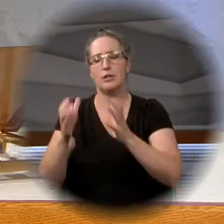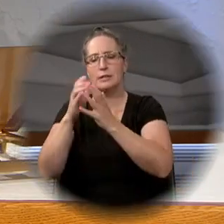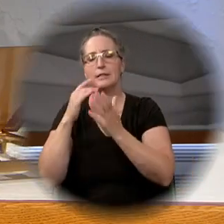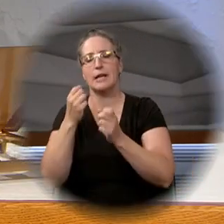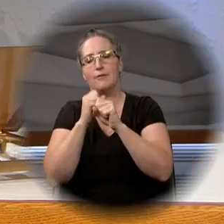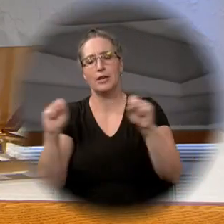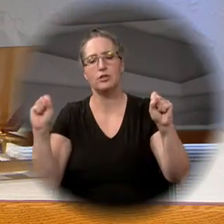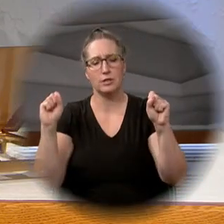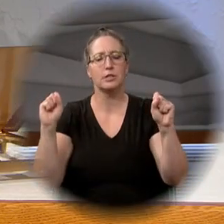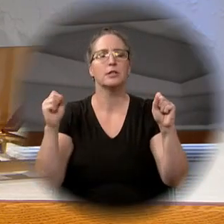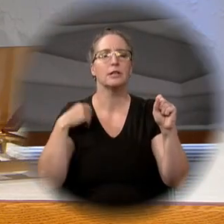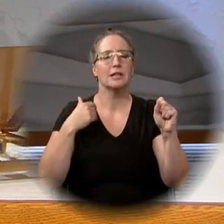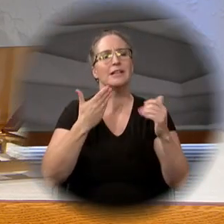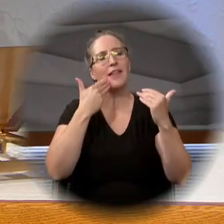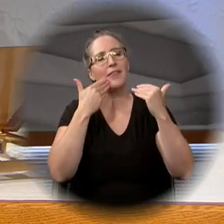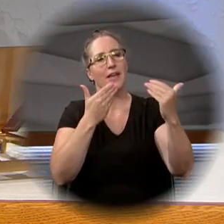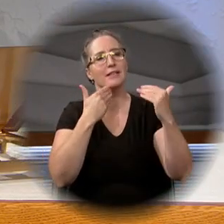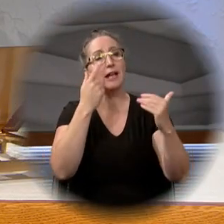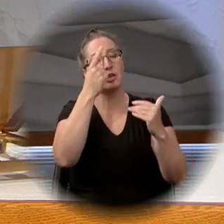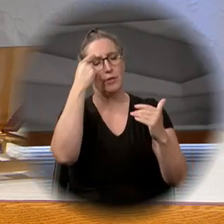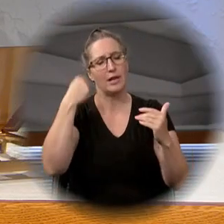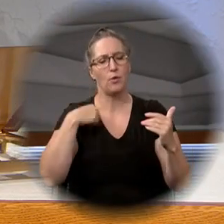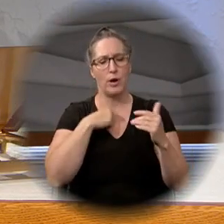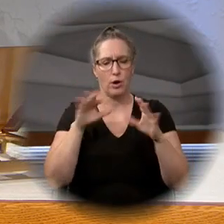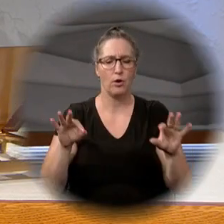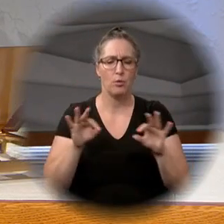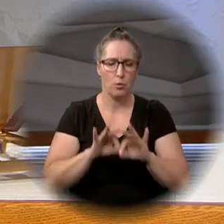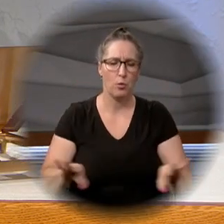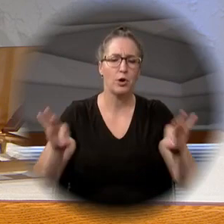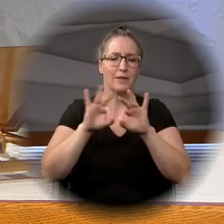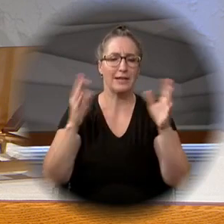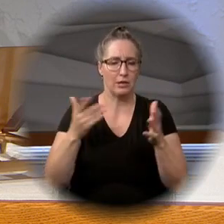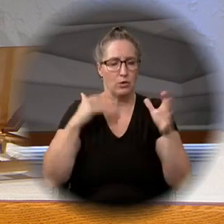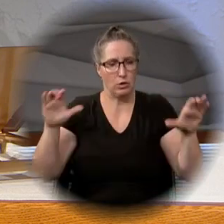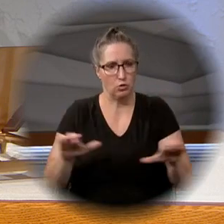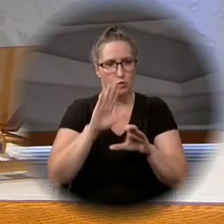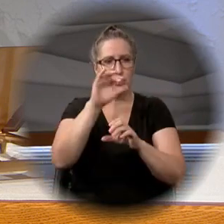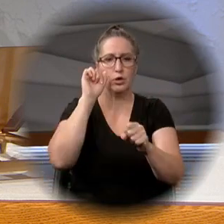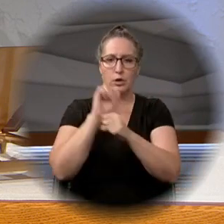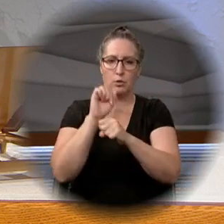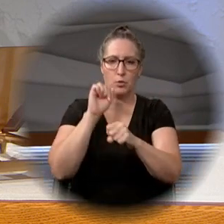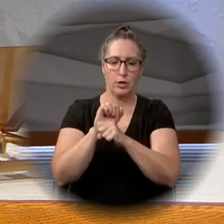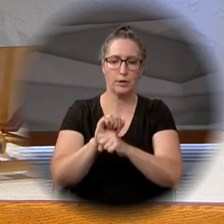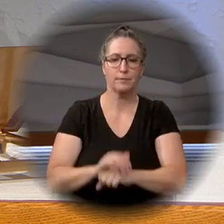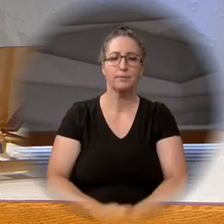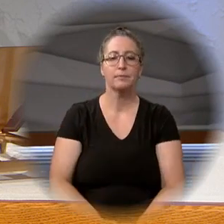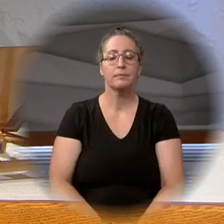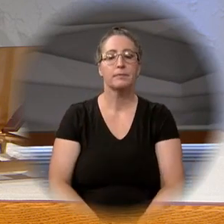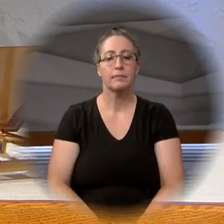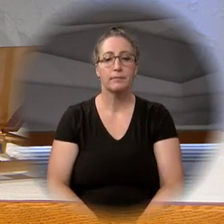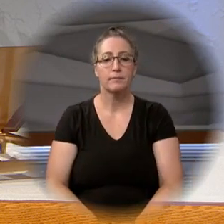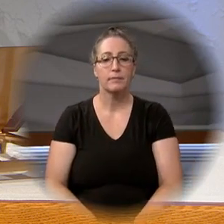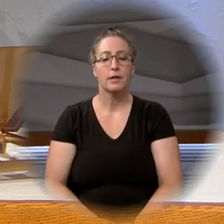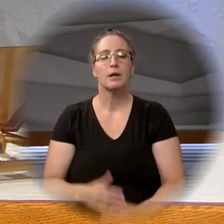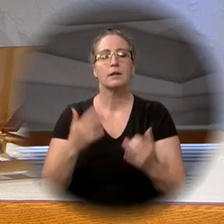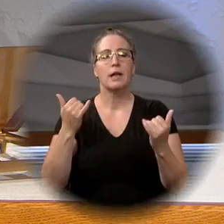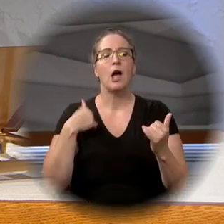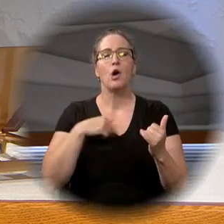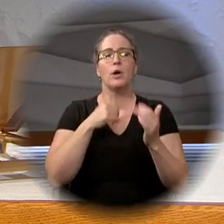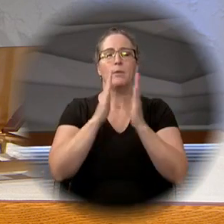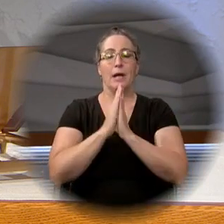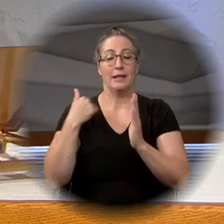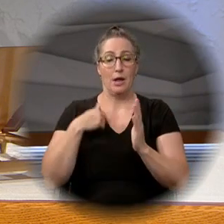of salvation, giving thanks that you have held us worthy to be in your presence and minister to you. Humbly, we pray